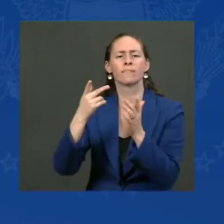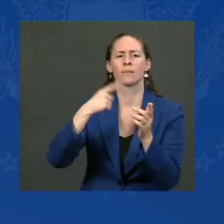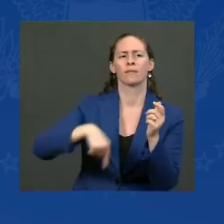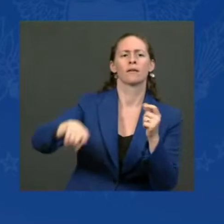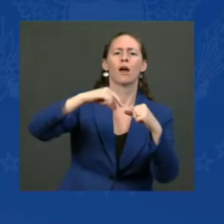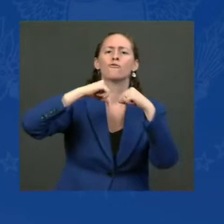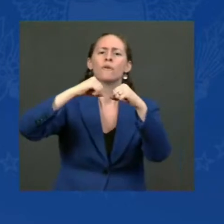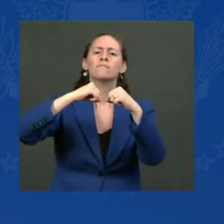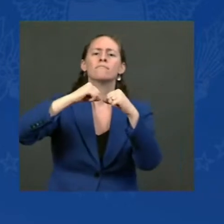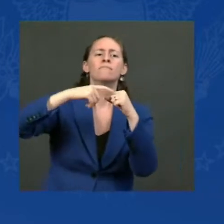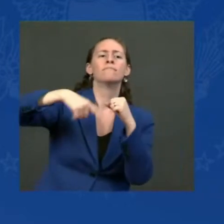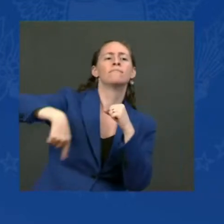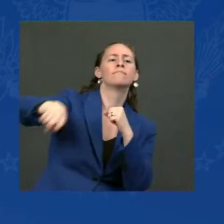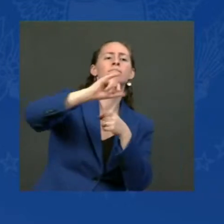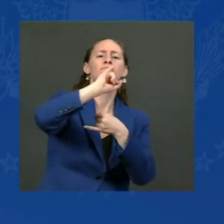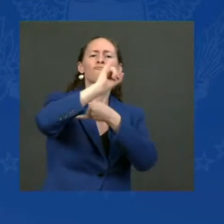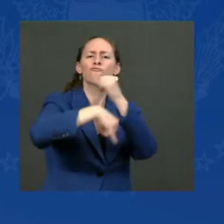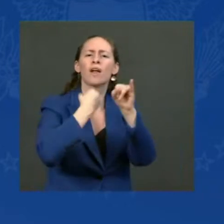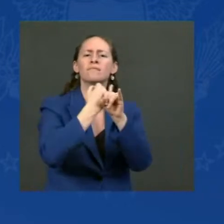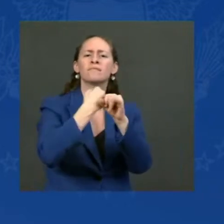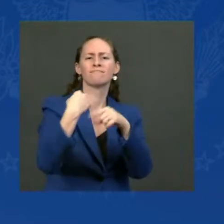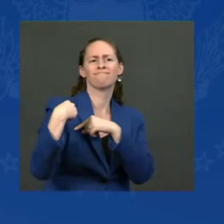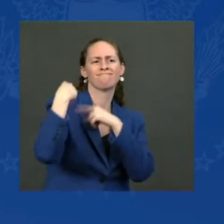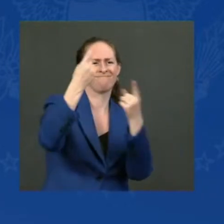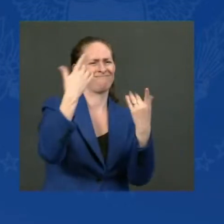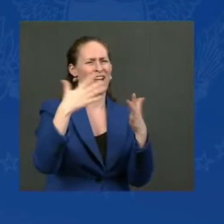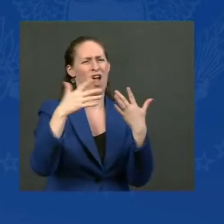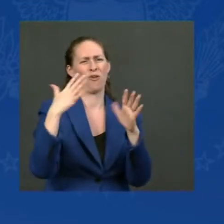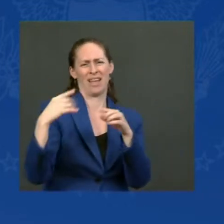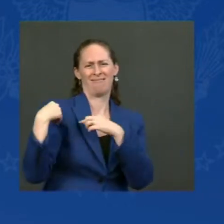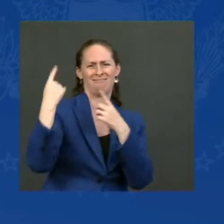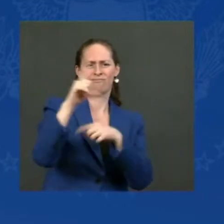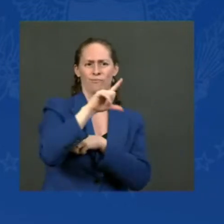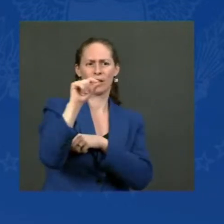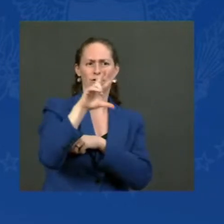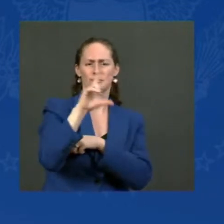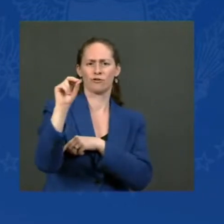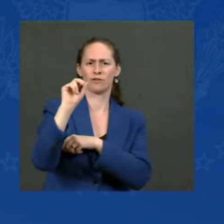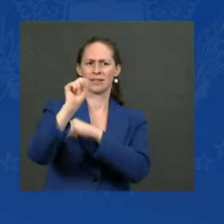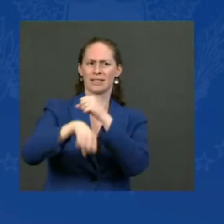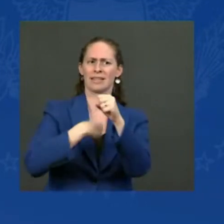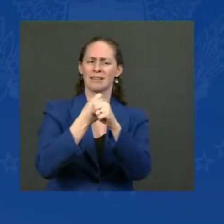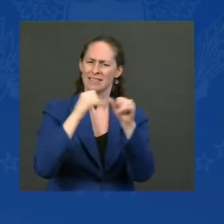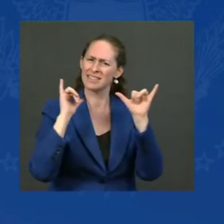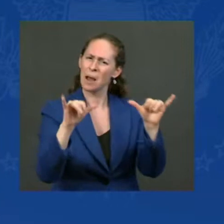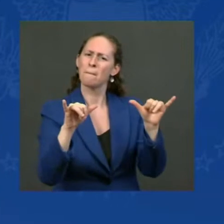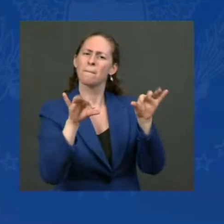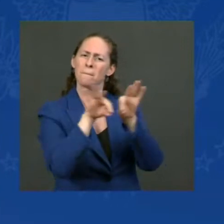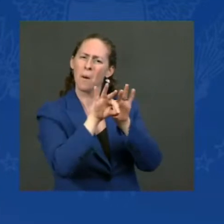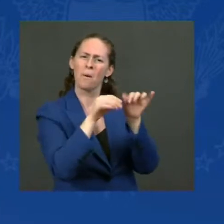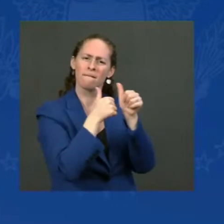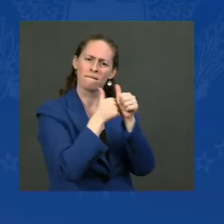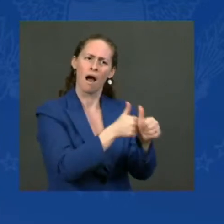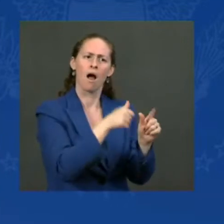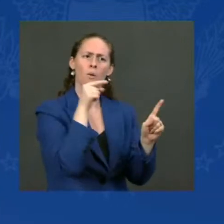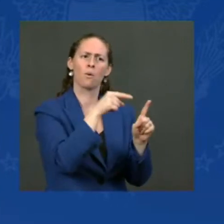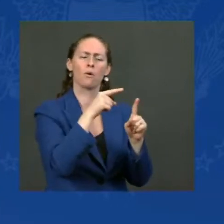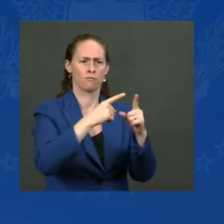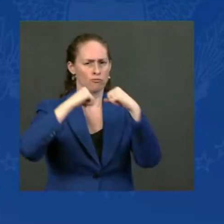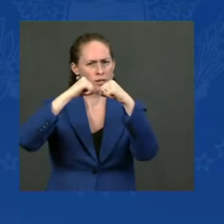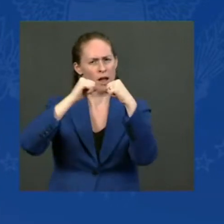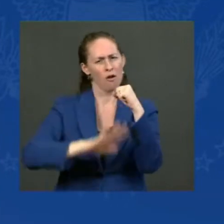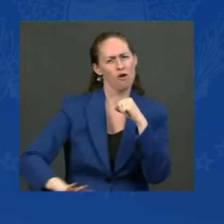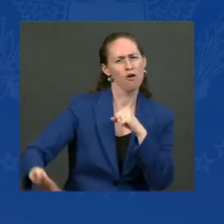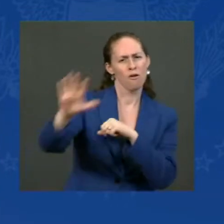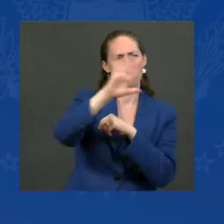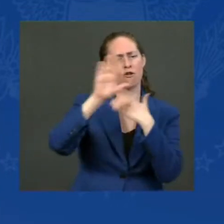for decades, that have been essential to the development of nations around the world. Bedrock